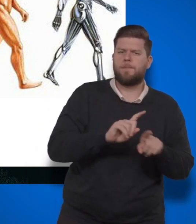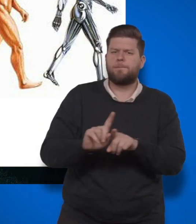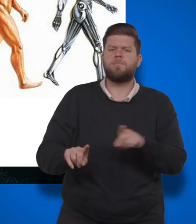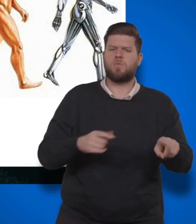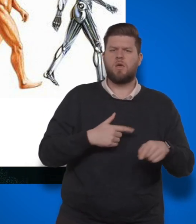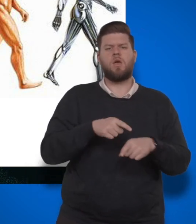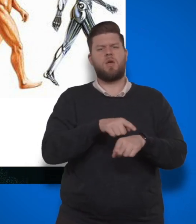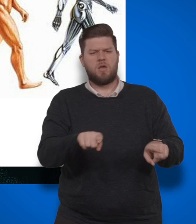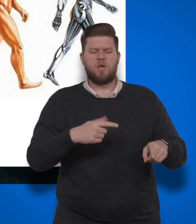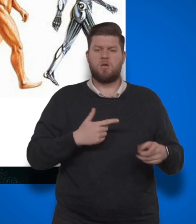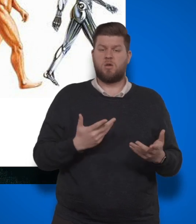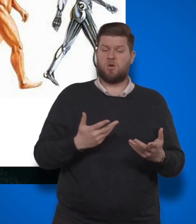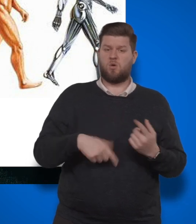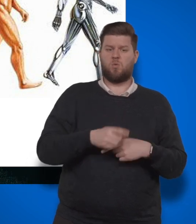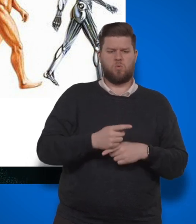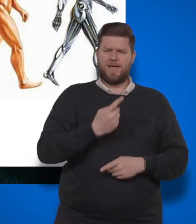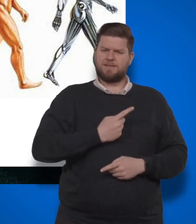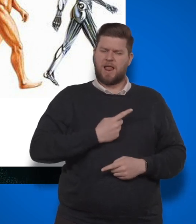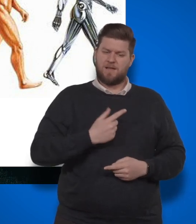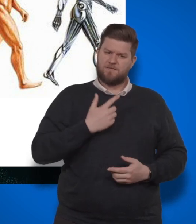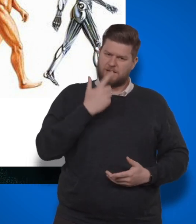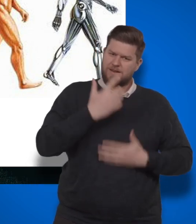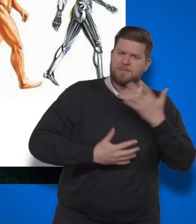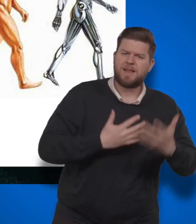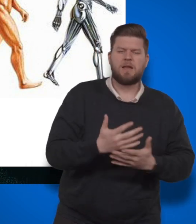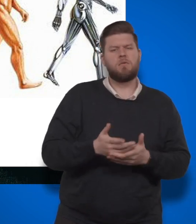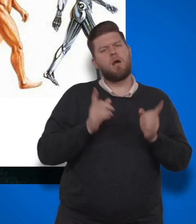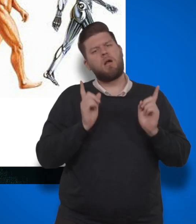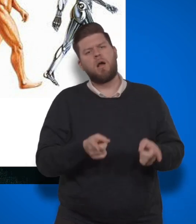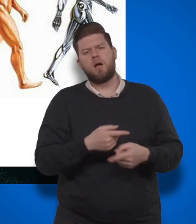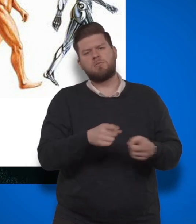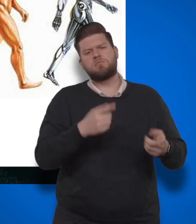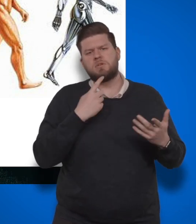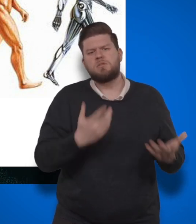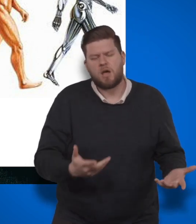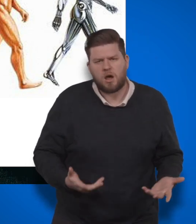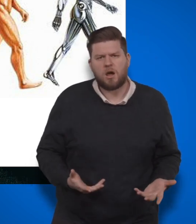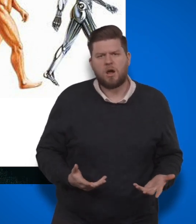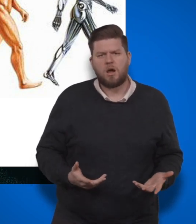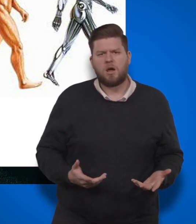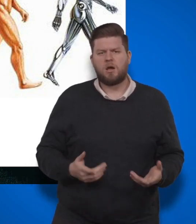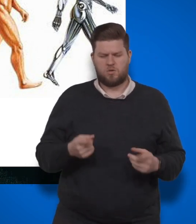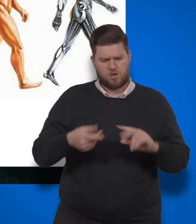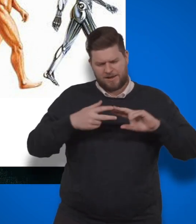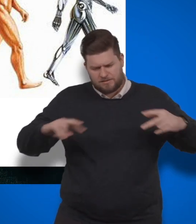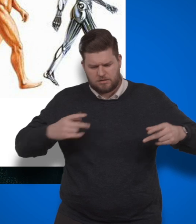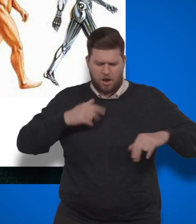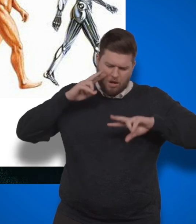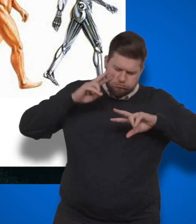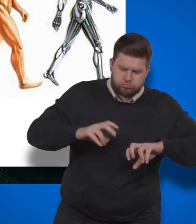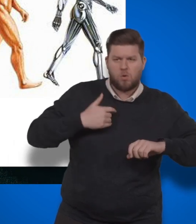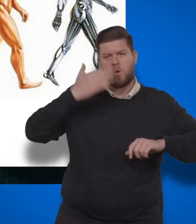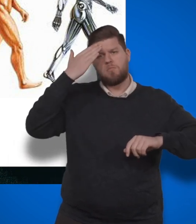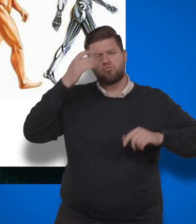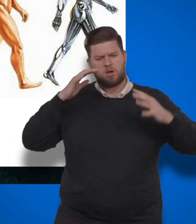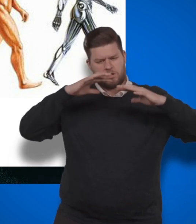never discover the meaning of our existence by analyzing our DNA code or our physical structures of our brains. We derive our